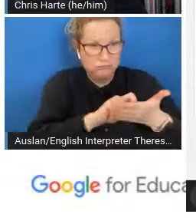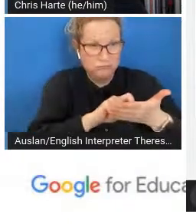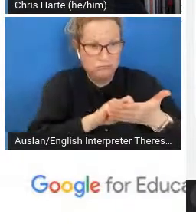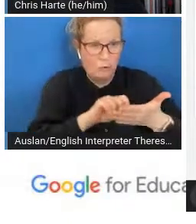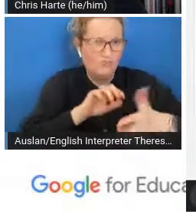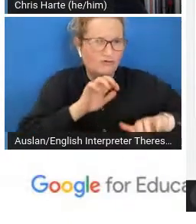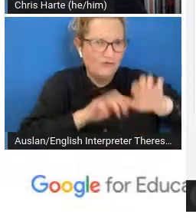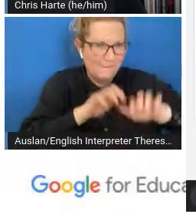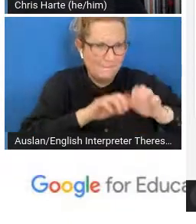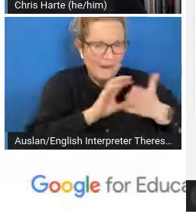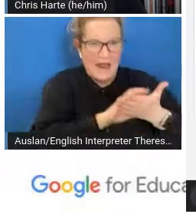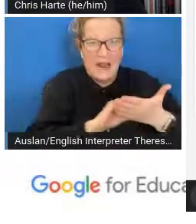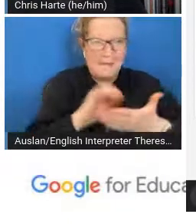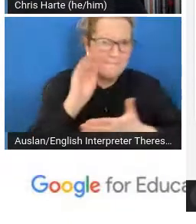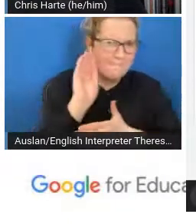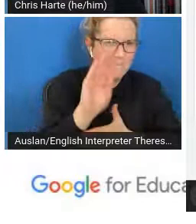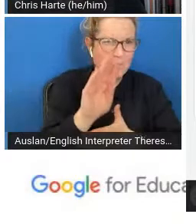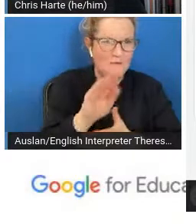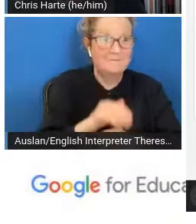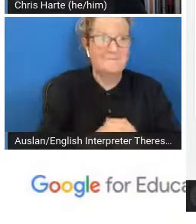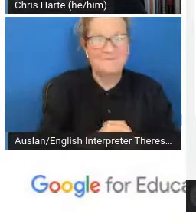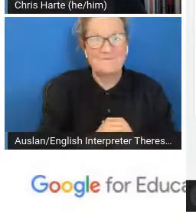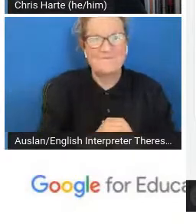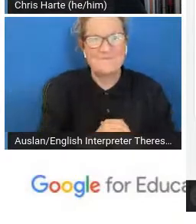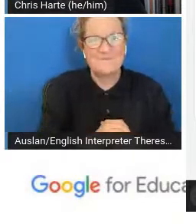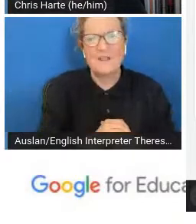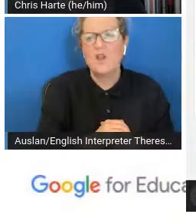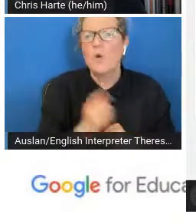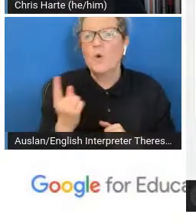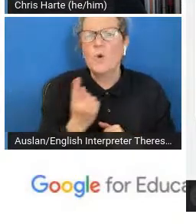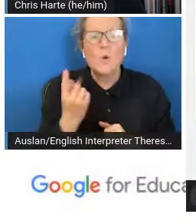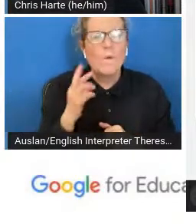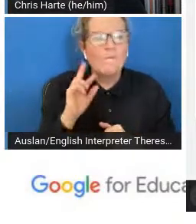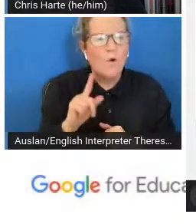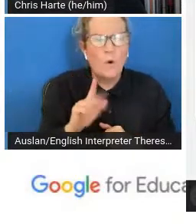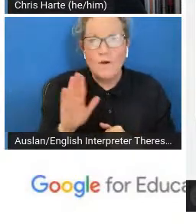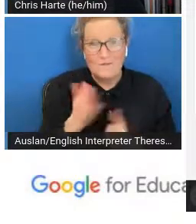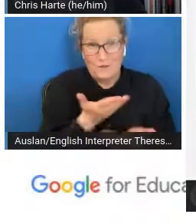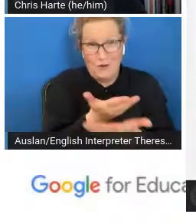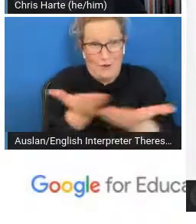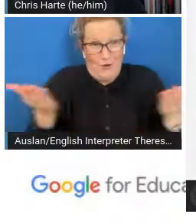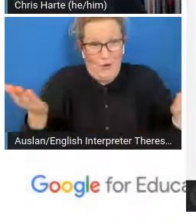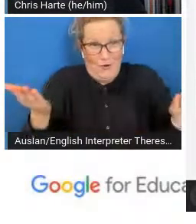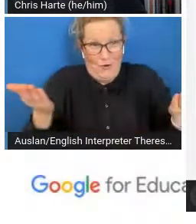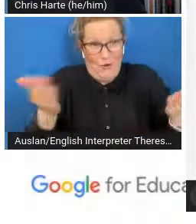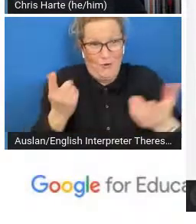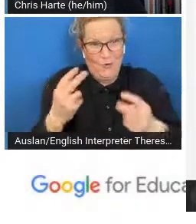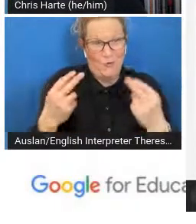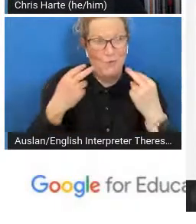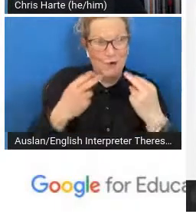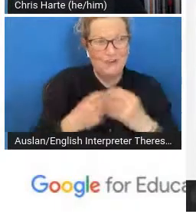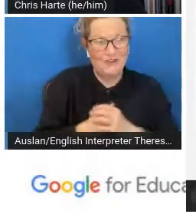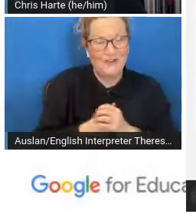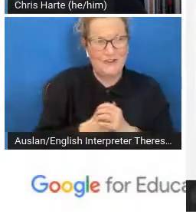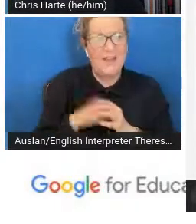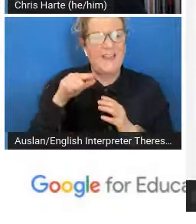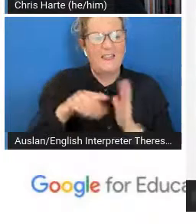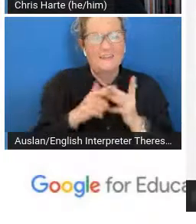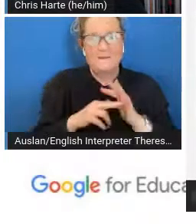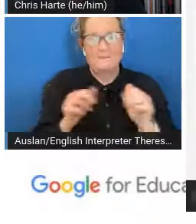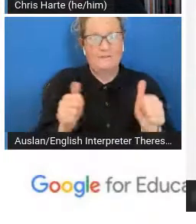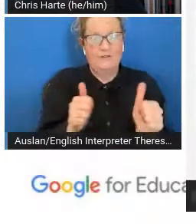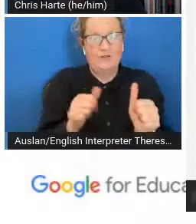together for everybody who's watching this. And so that when we're finished this session, not only are you going to have your